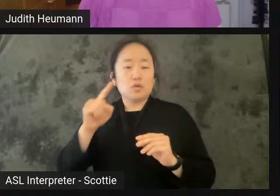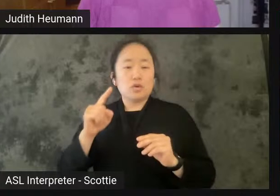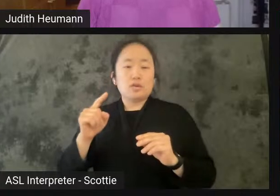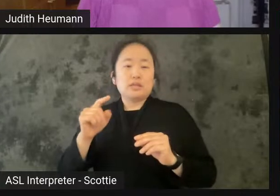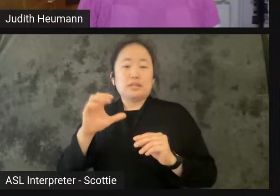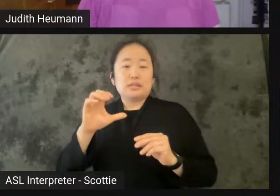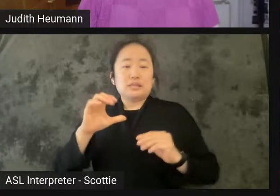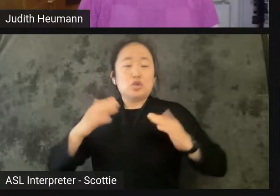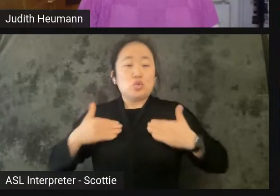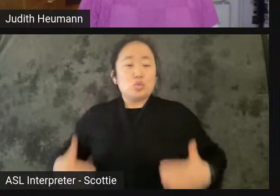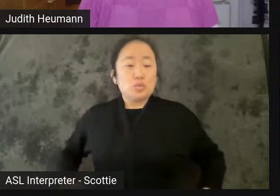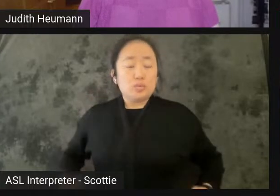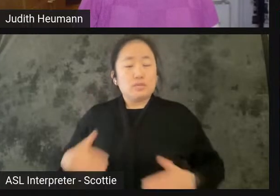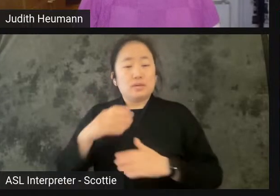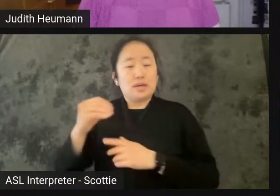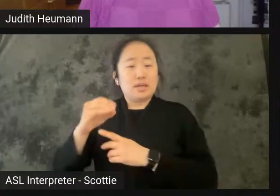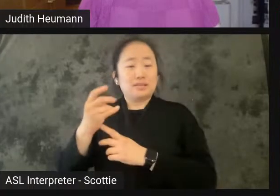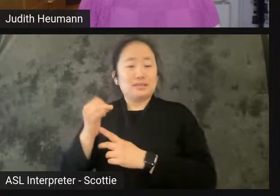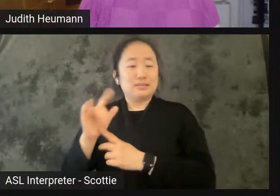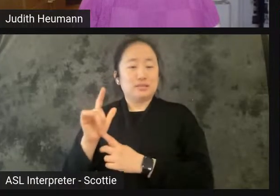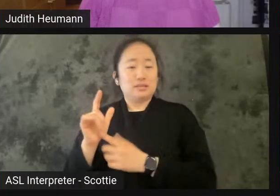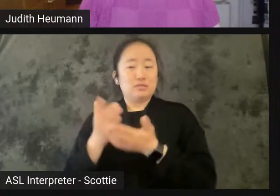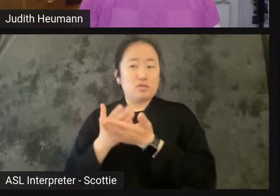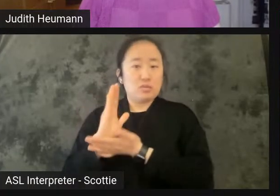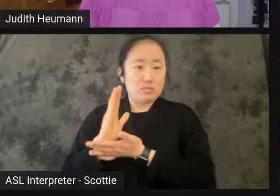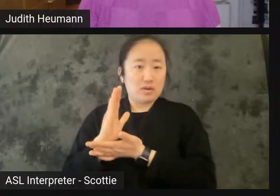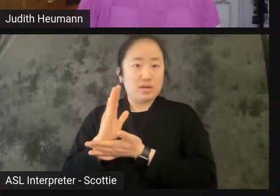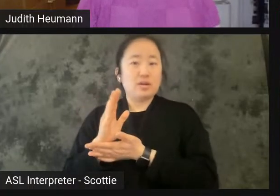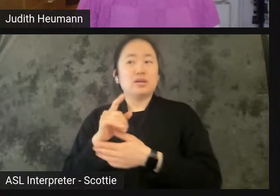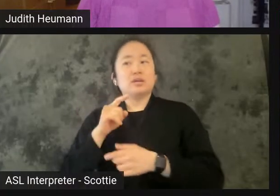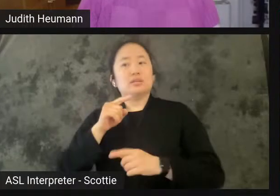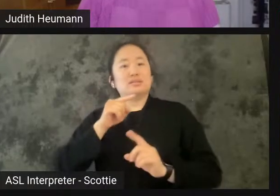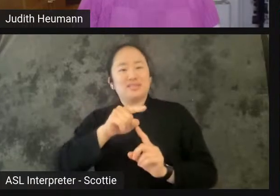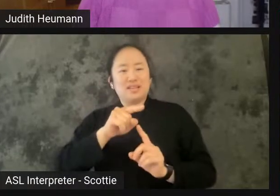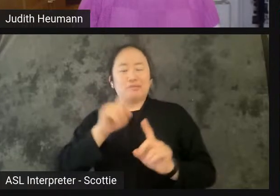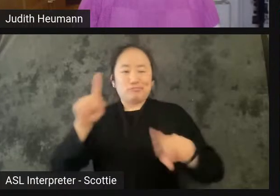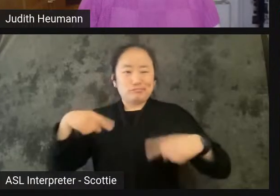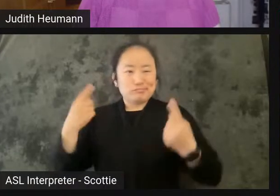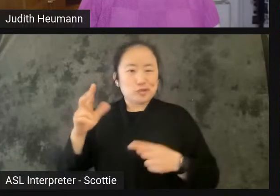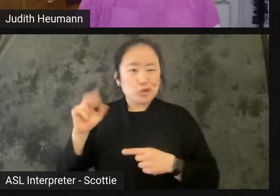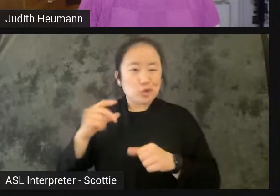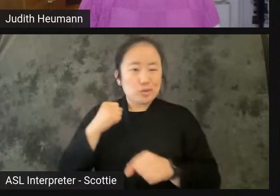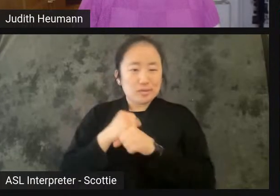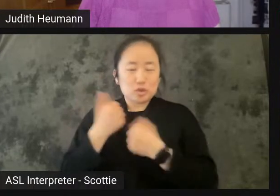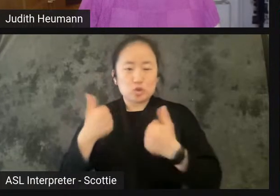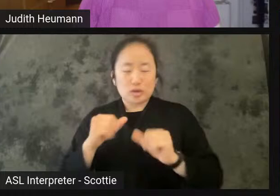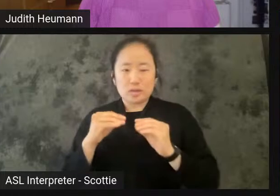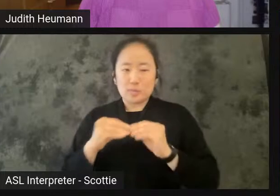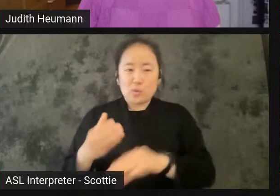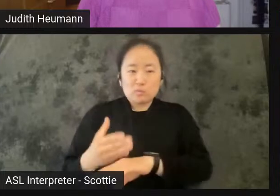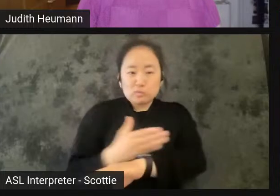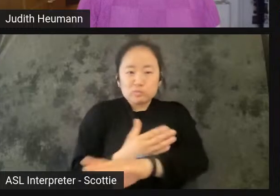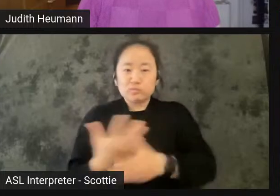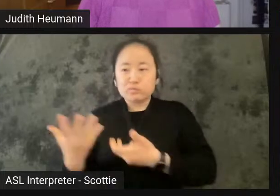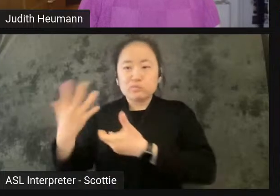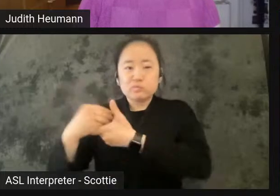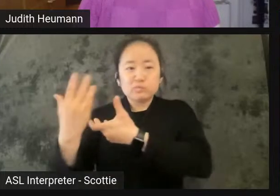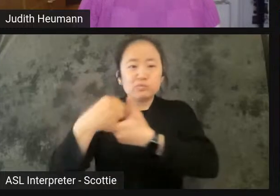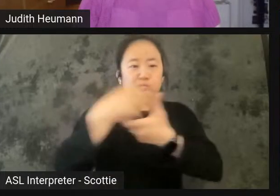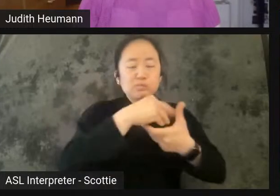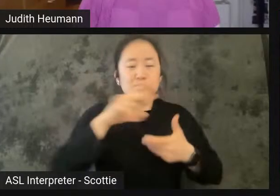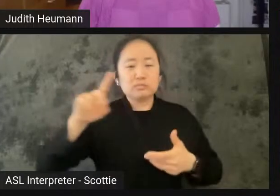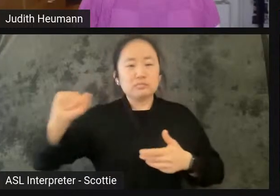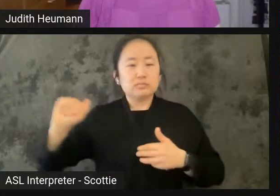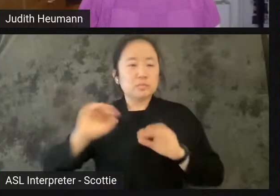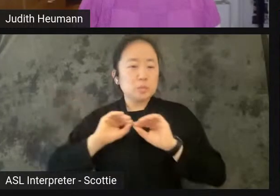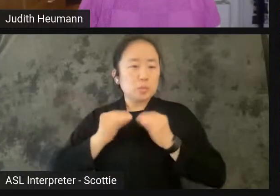has been doing more to be inclusive of disability rights organizations as a part